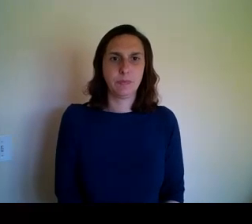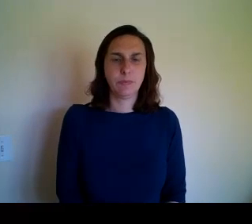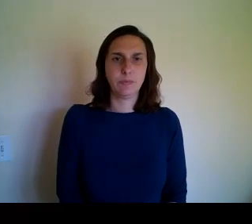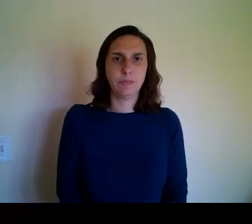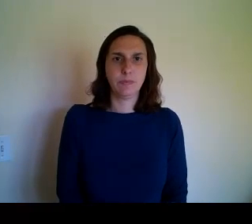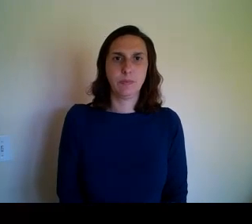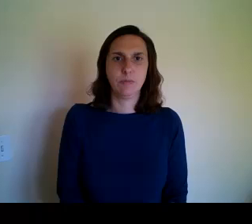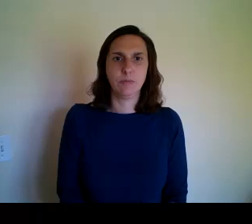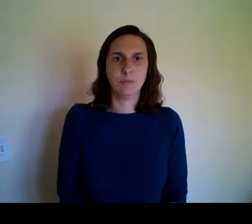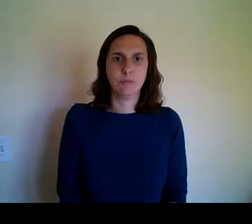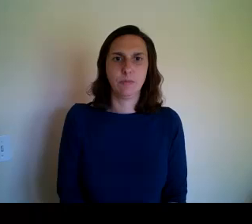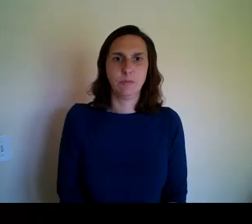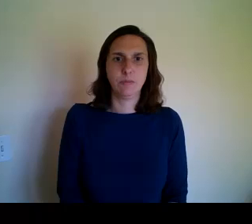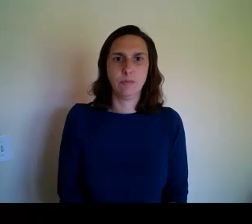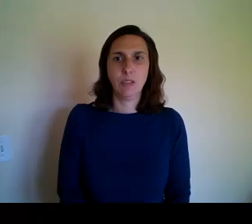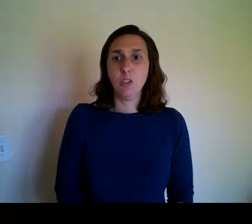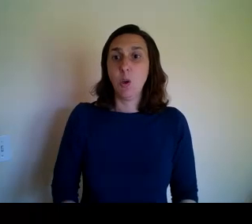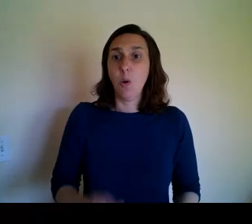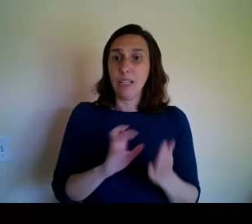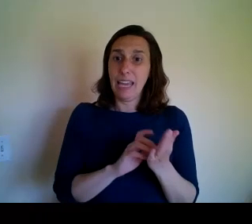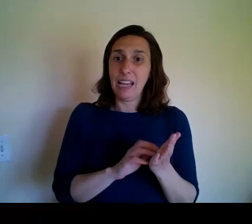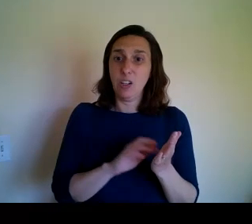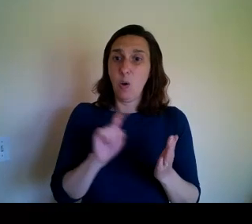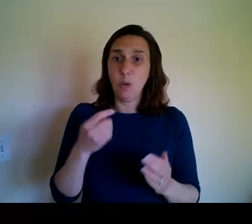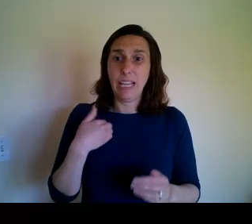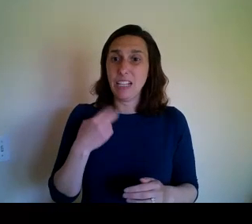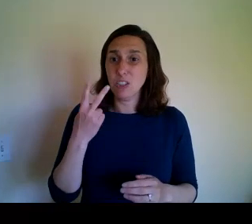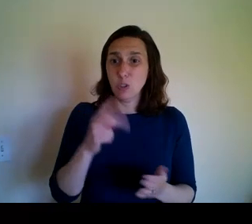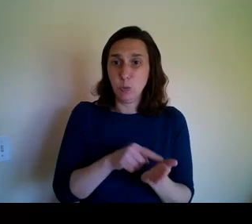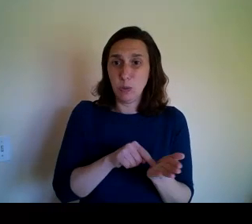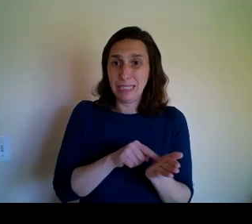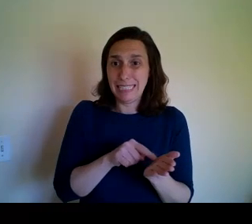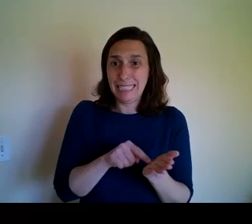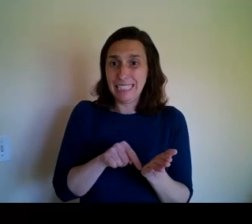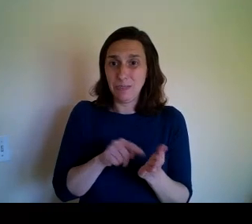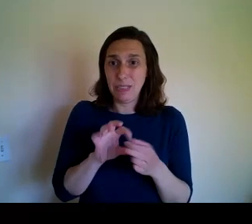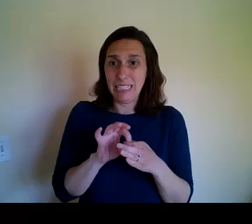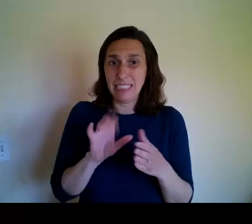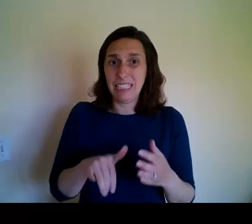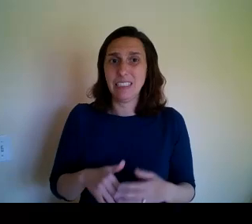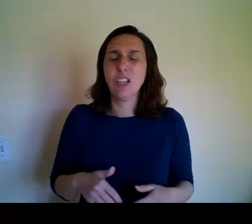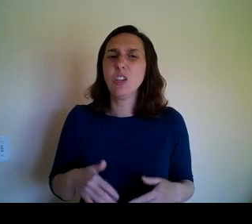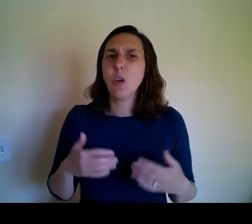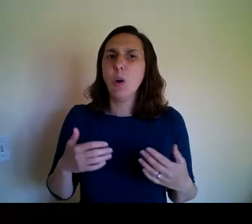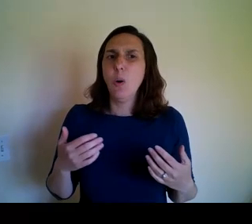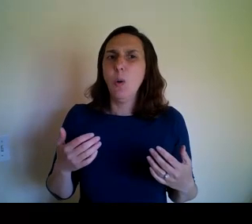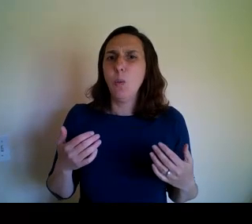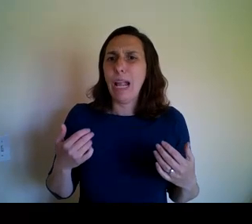So we only have 2 keys on the calculator. So there comes a problem of what happens when you want log